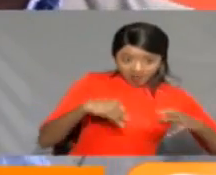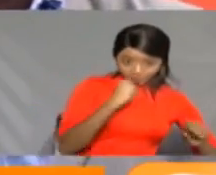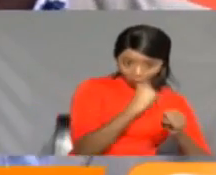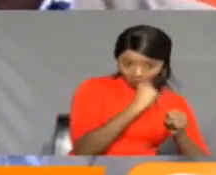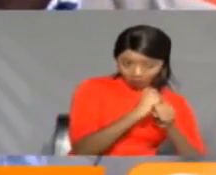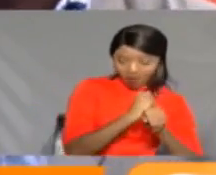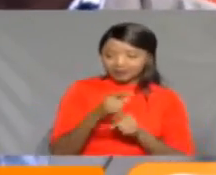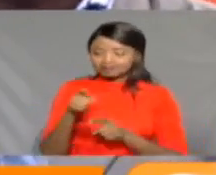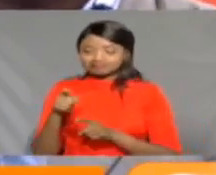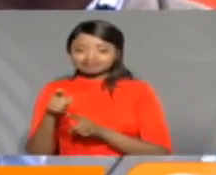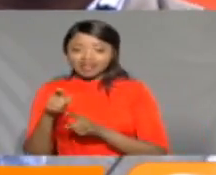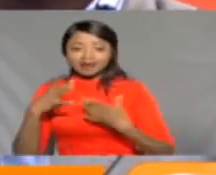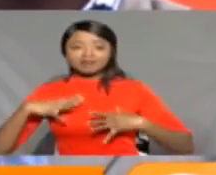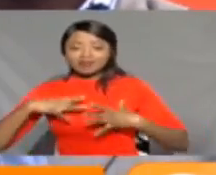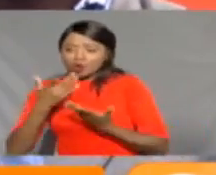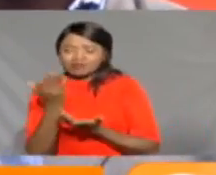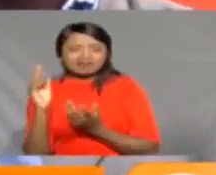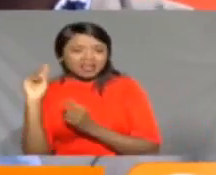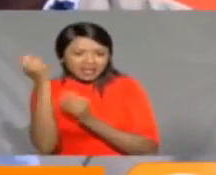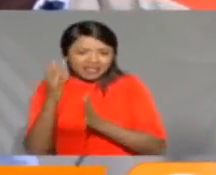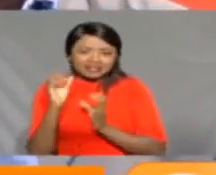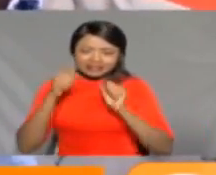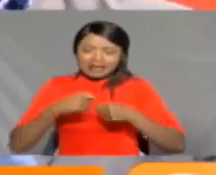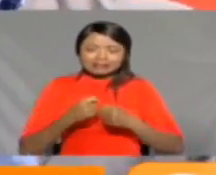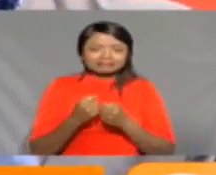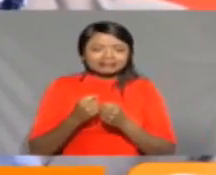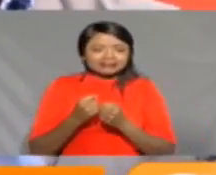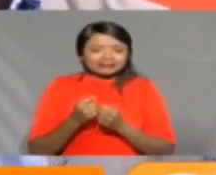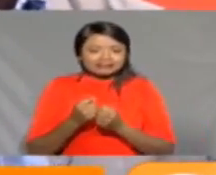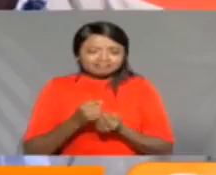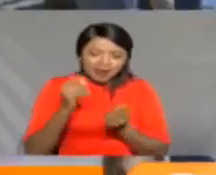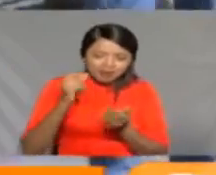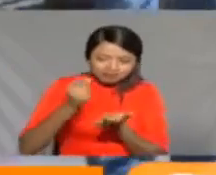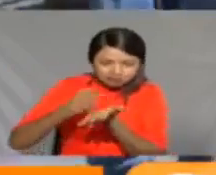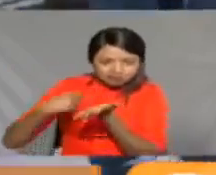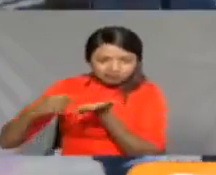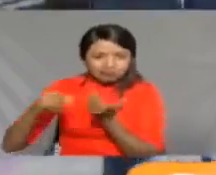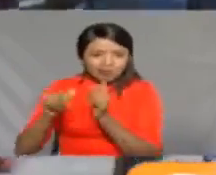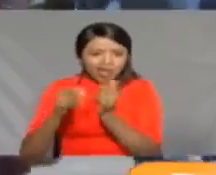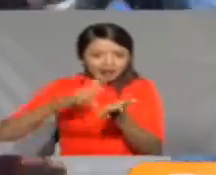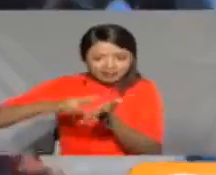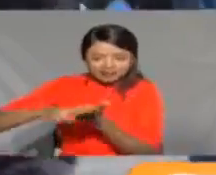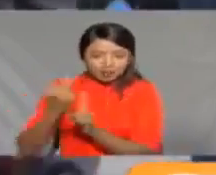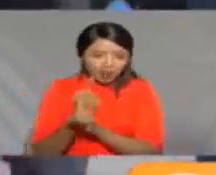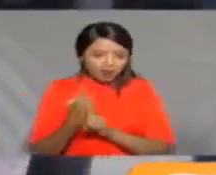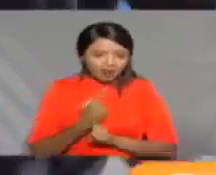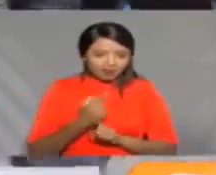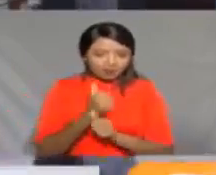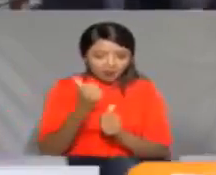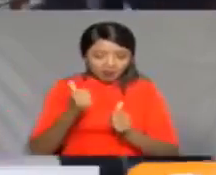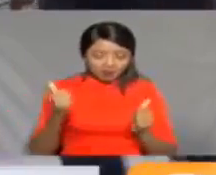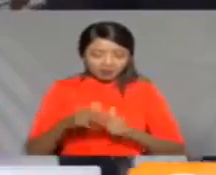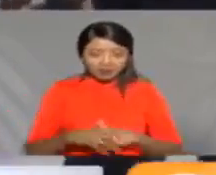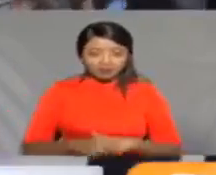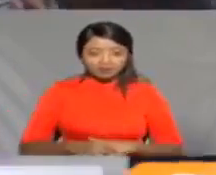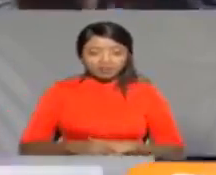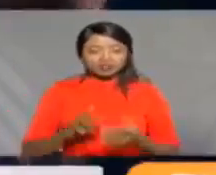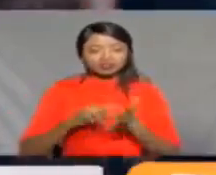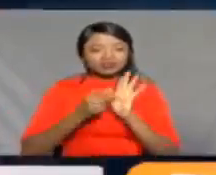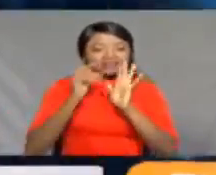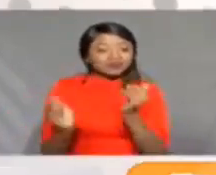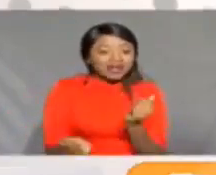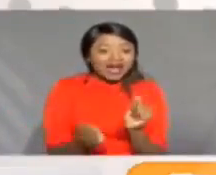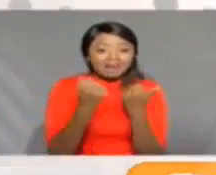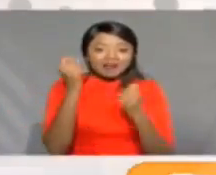people that comfort and to avoid minimal travels. The exercise to be undertaken electronically for the first time in the